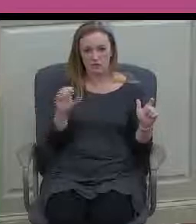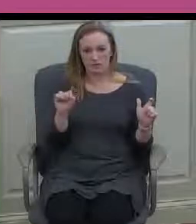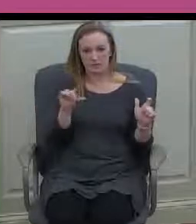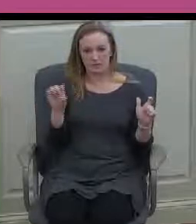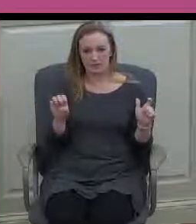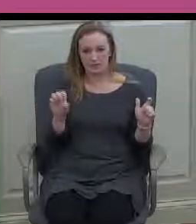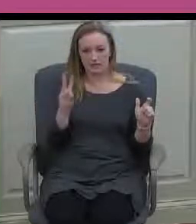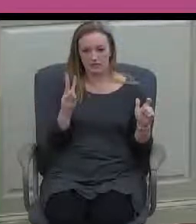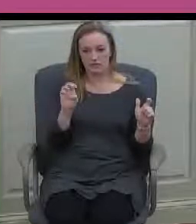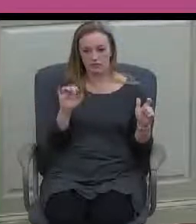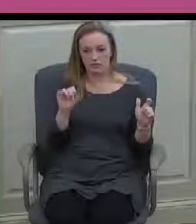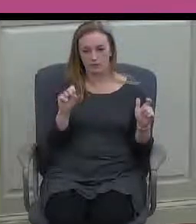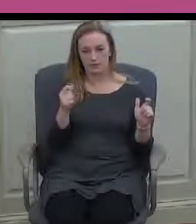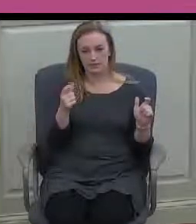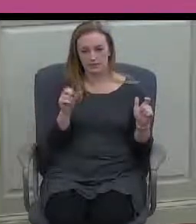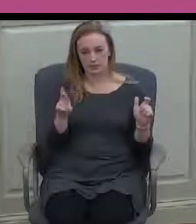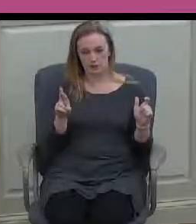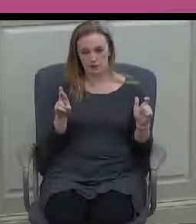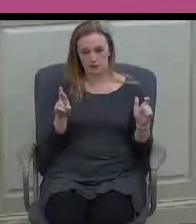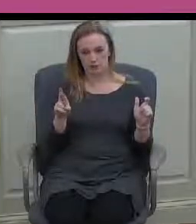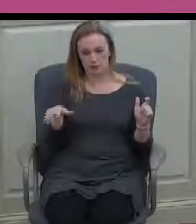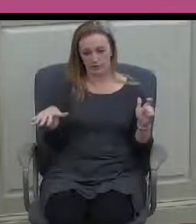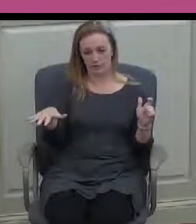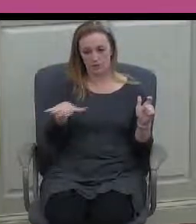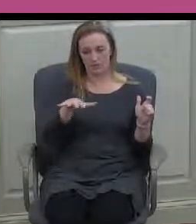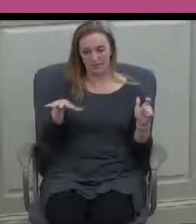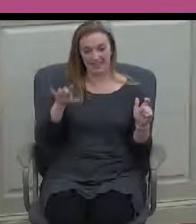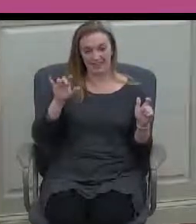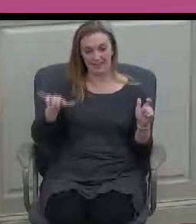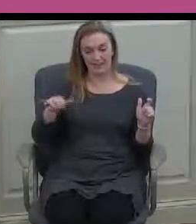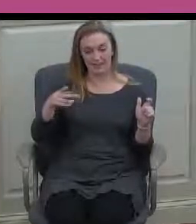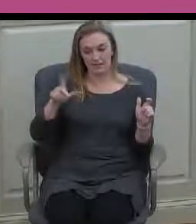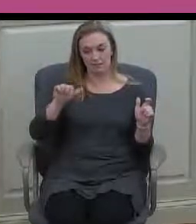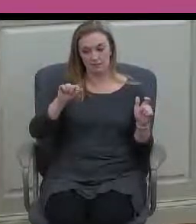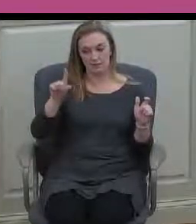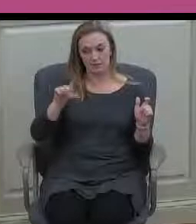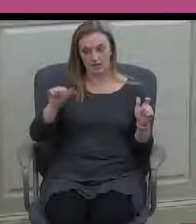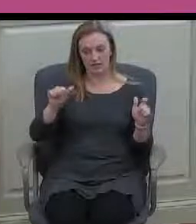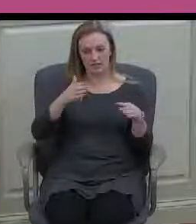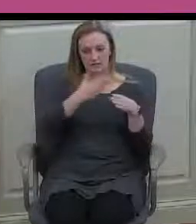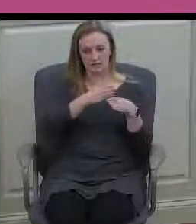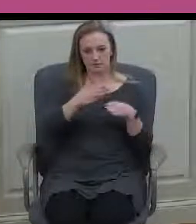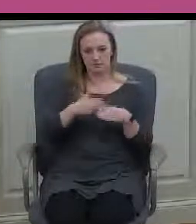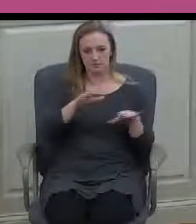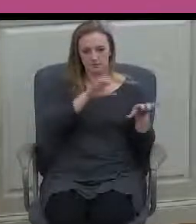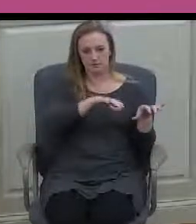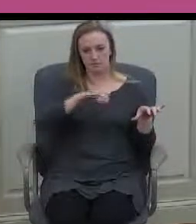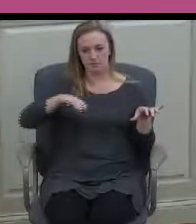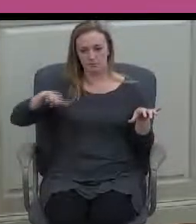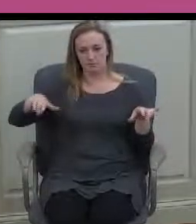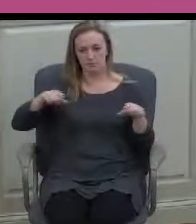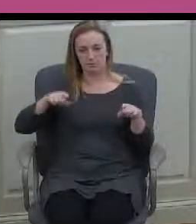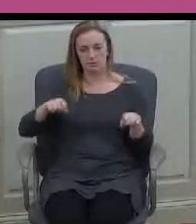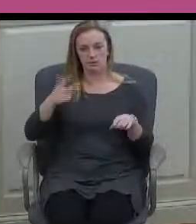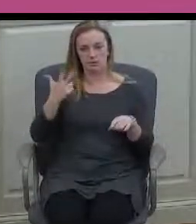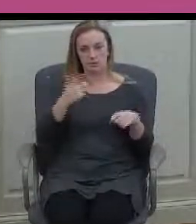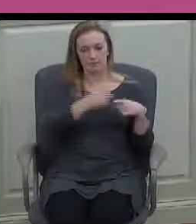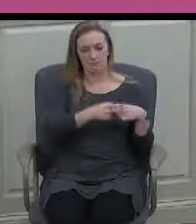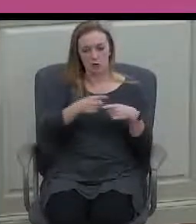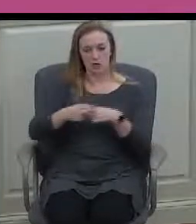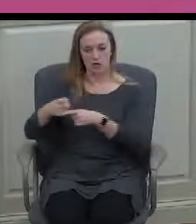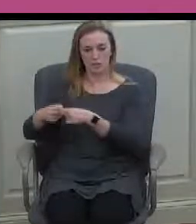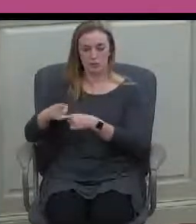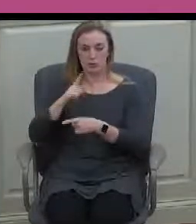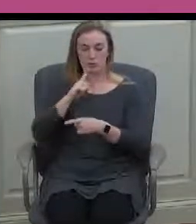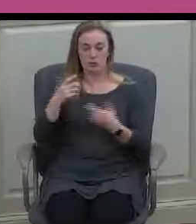Weisiger Plaza. So if you take that plaza and scatter it throughout those 3 blocks, you're really, really having a